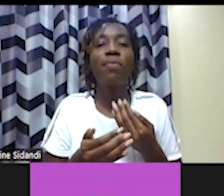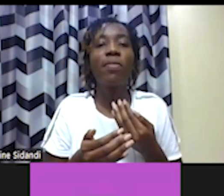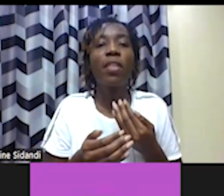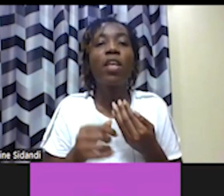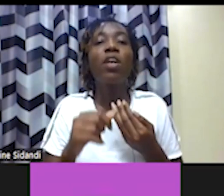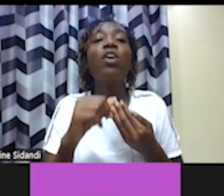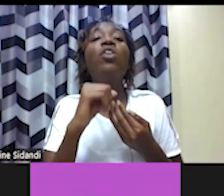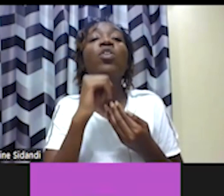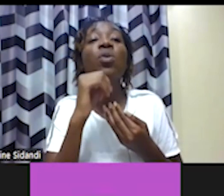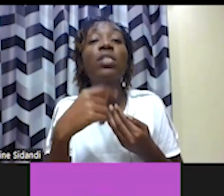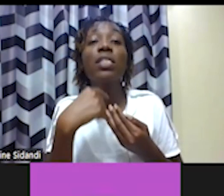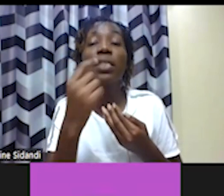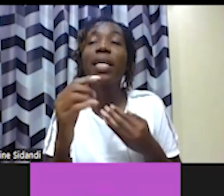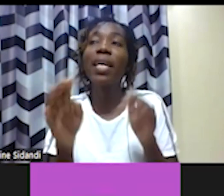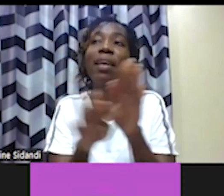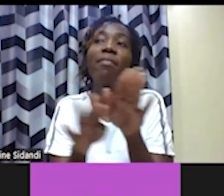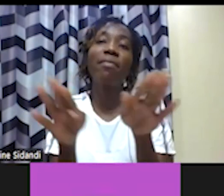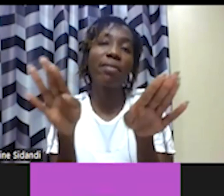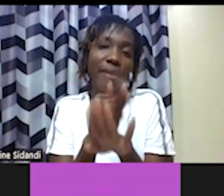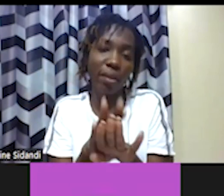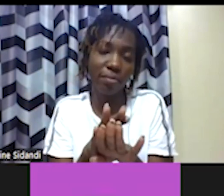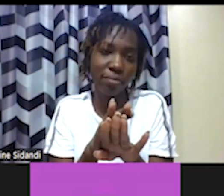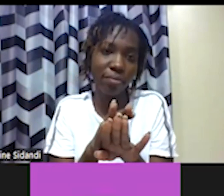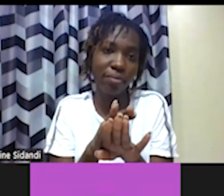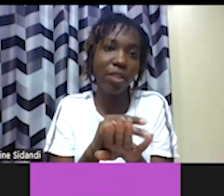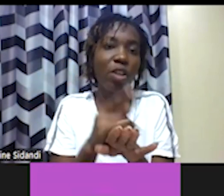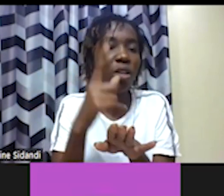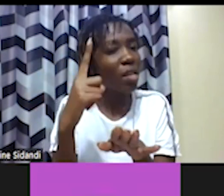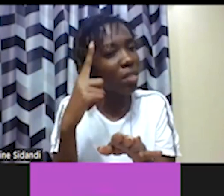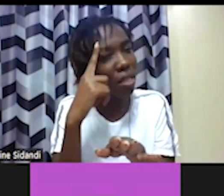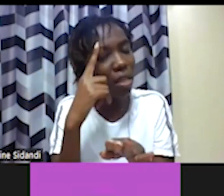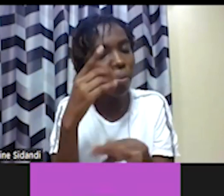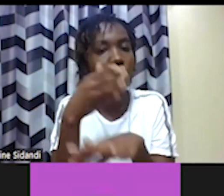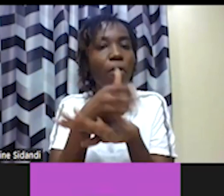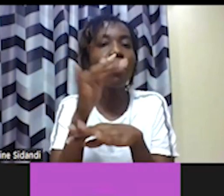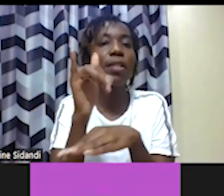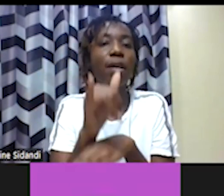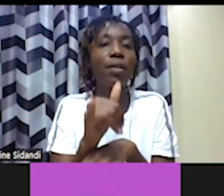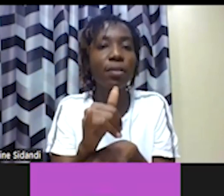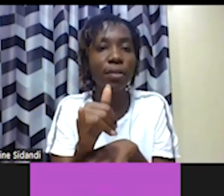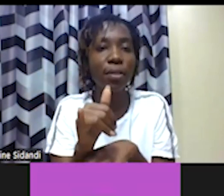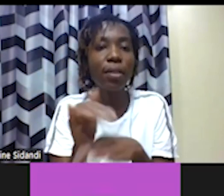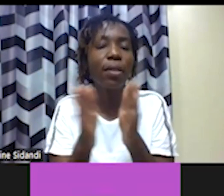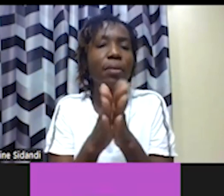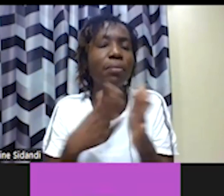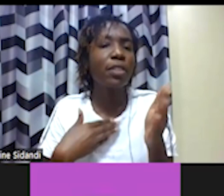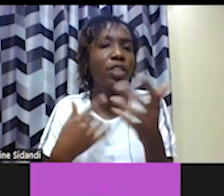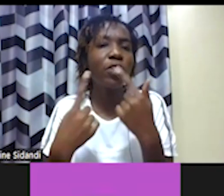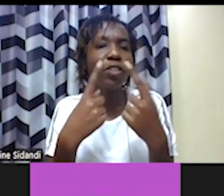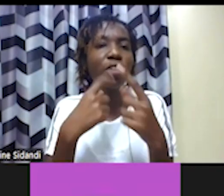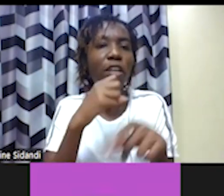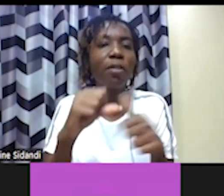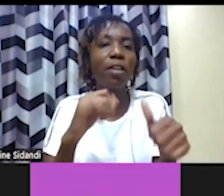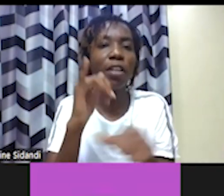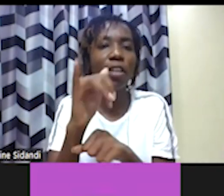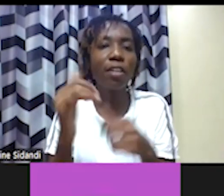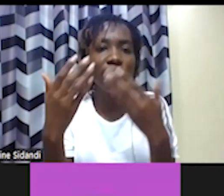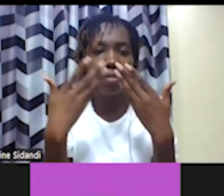say everything. Sleep over it. Earlier I talked about when people reach a quagmire, they say,